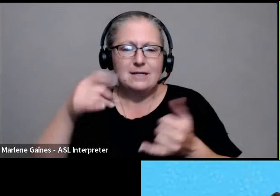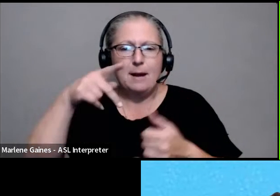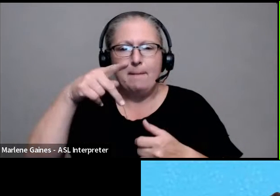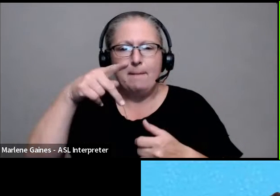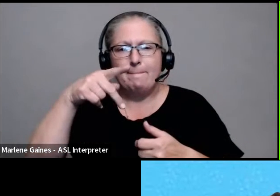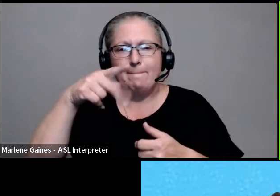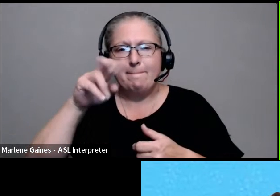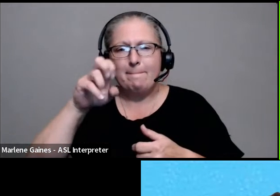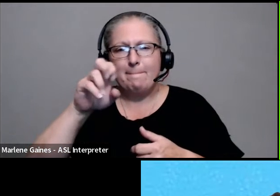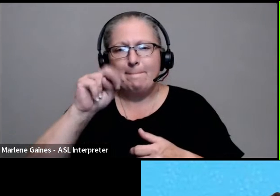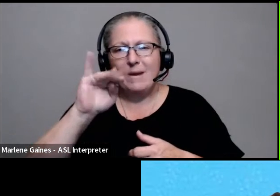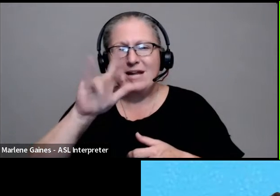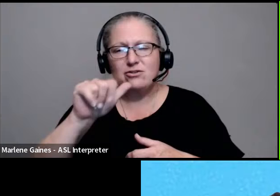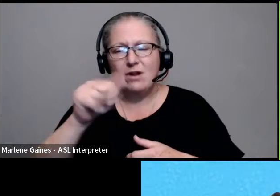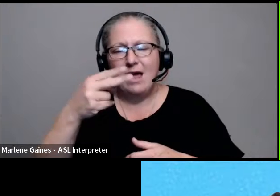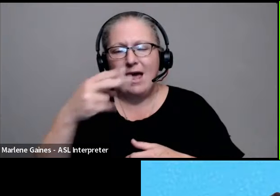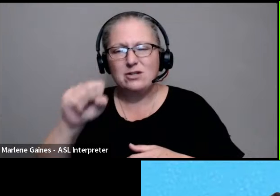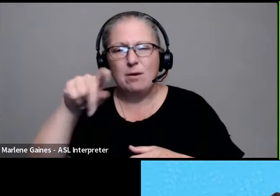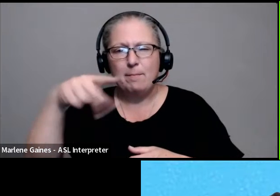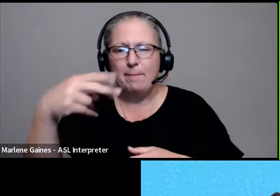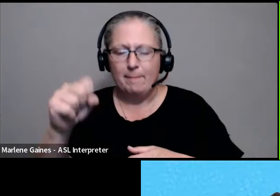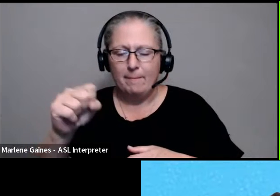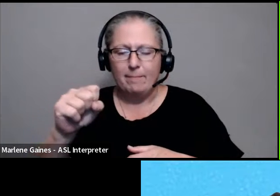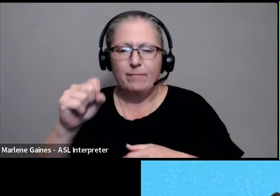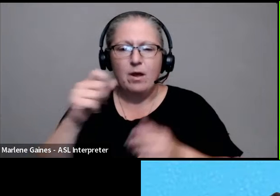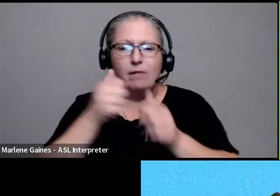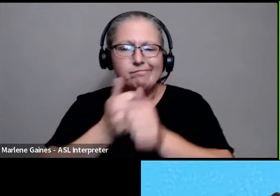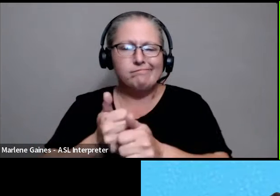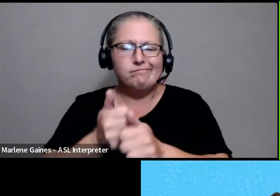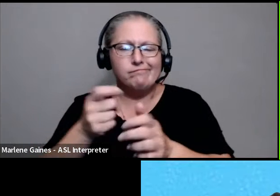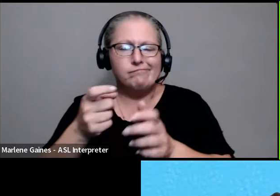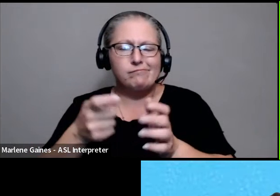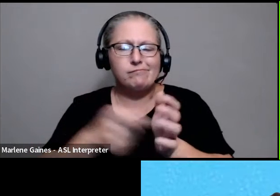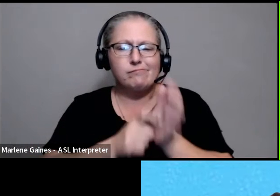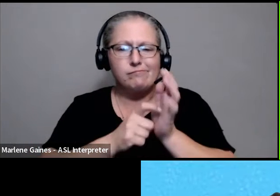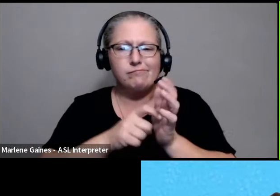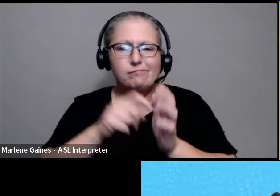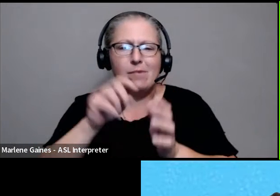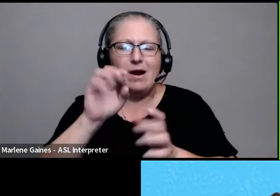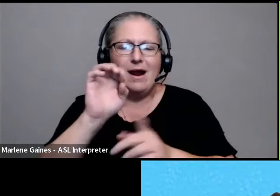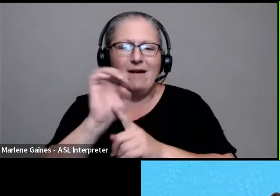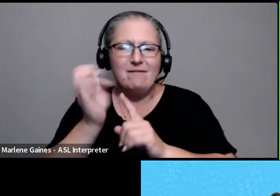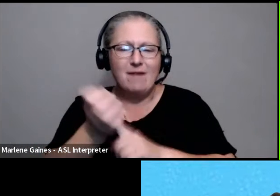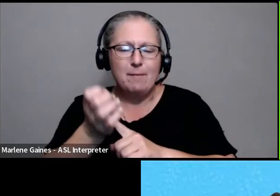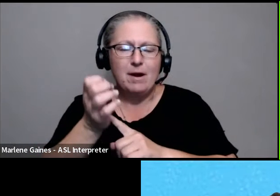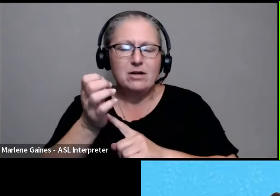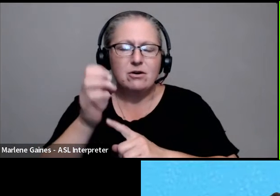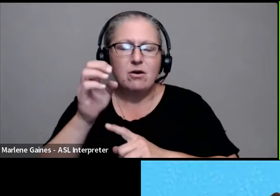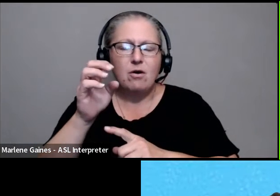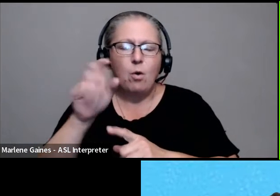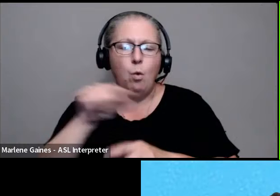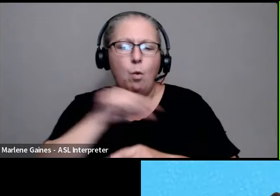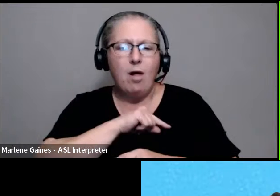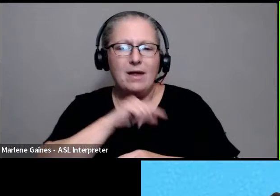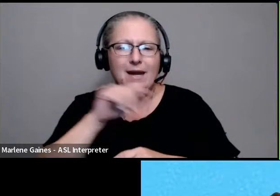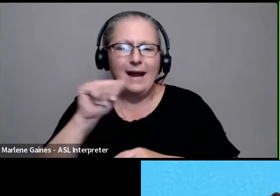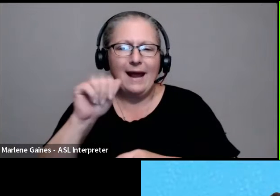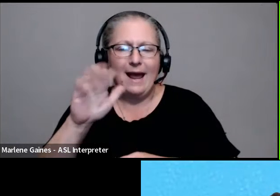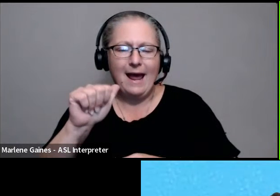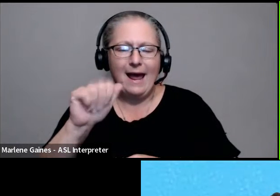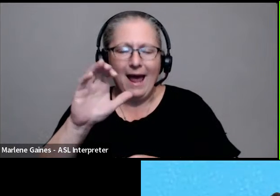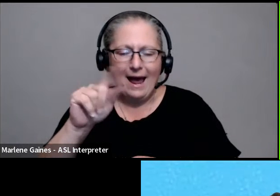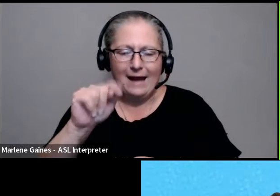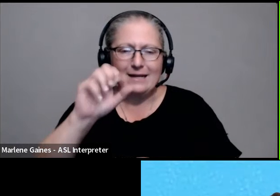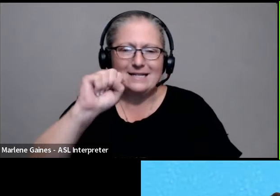High School. It is in relation to the requirements of the California Environmental Quality Act, or CEQA. Staff